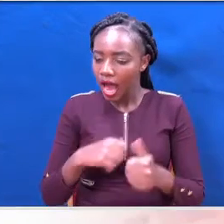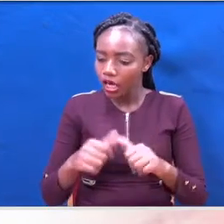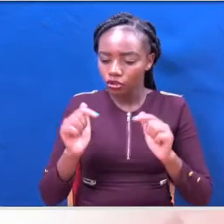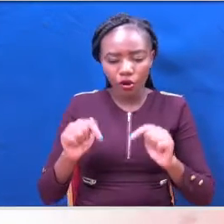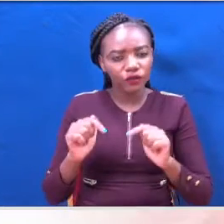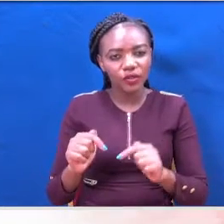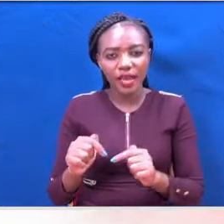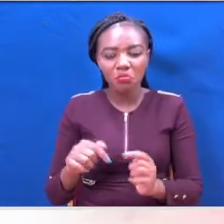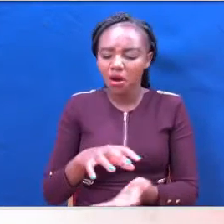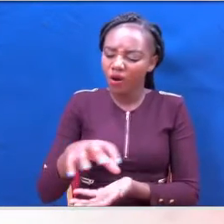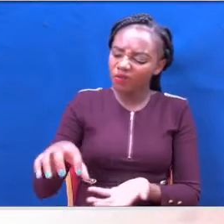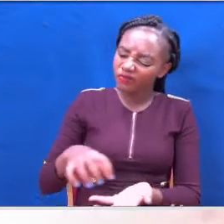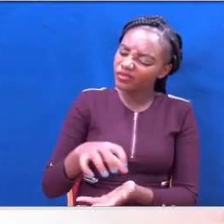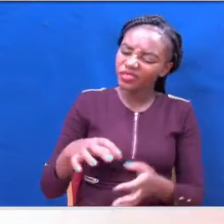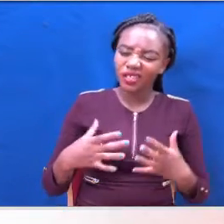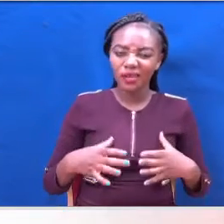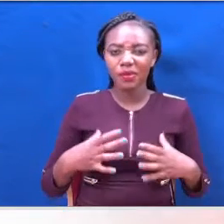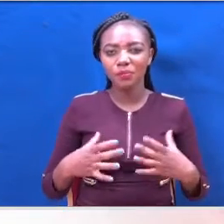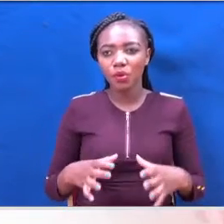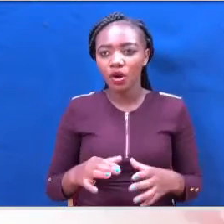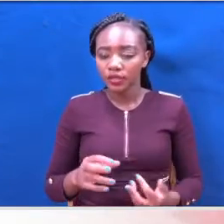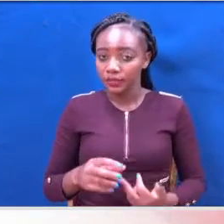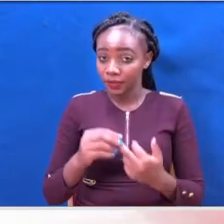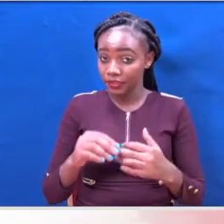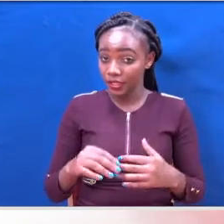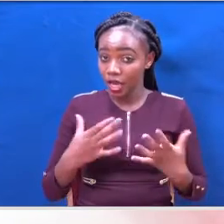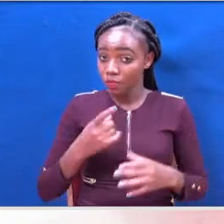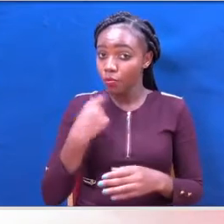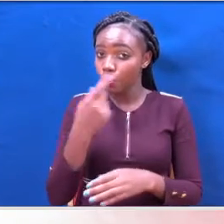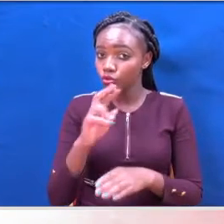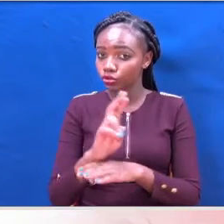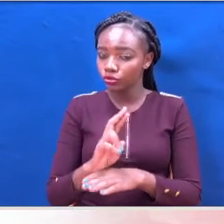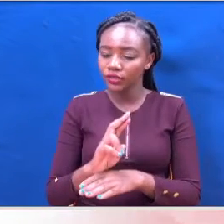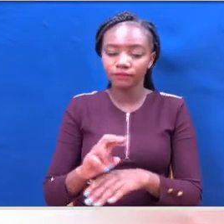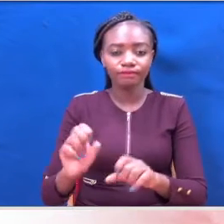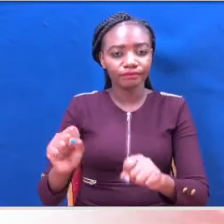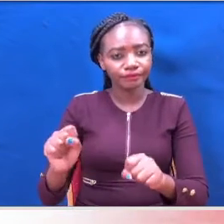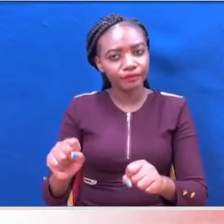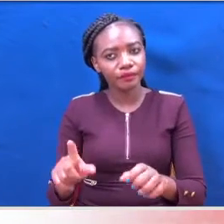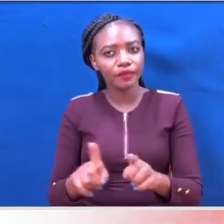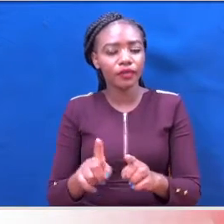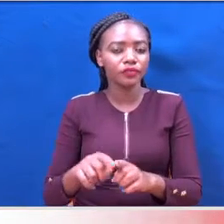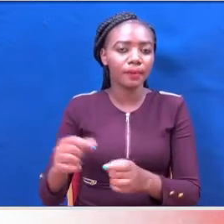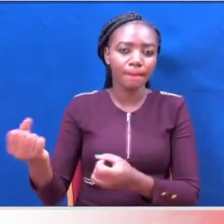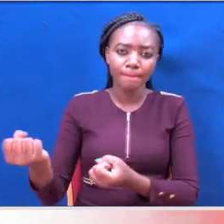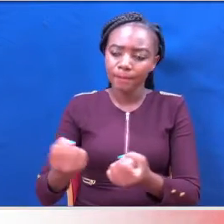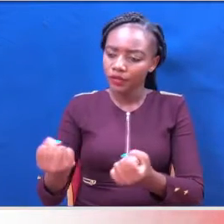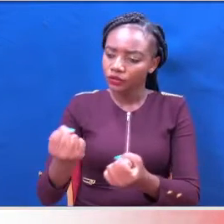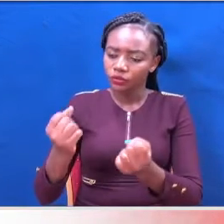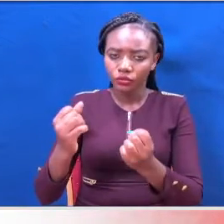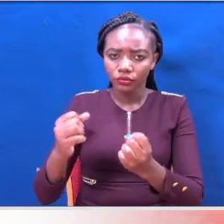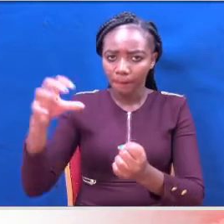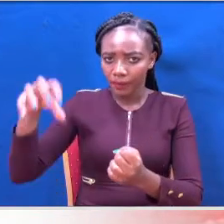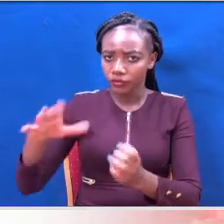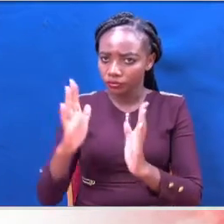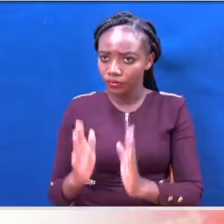from commuters and PSV operators who found themselves in the thick of confusion and a mad